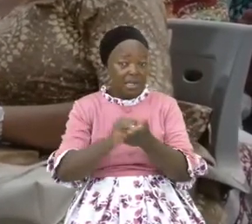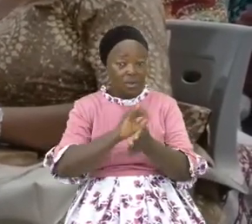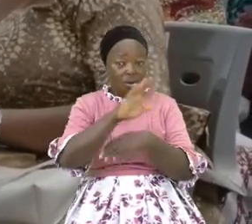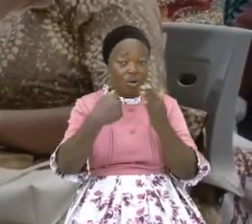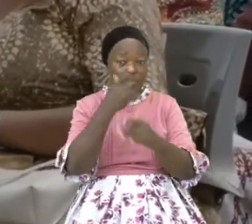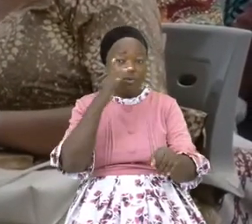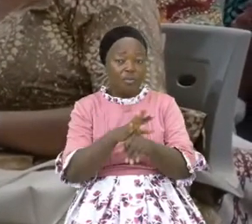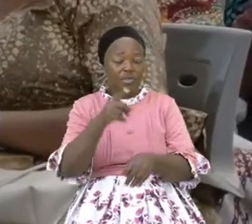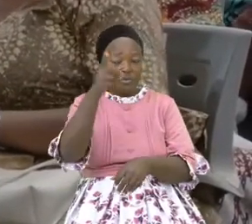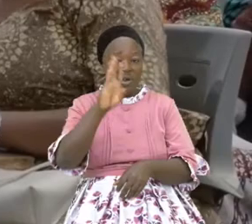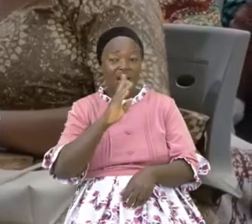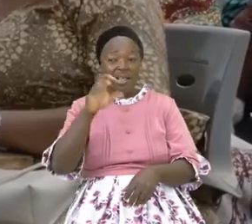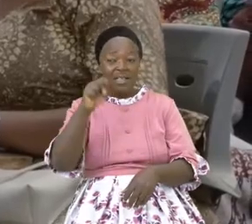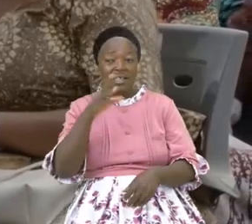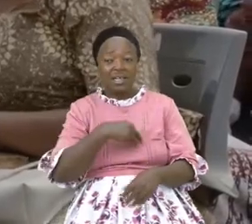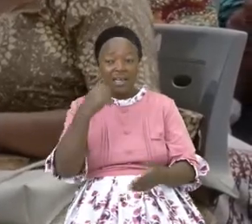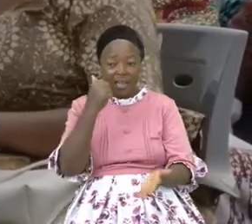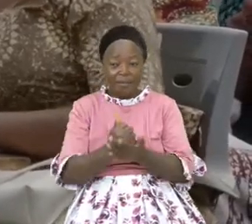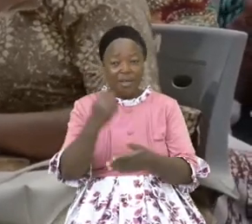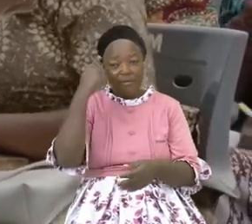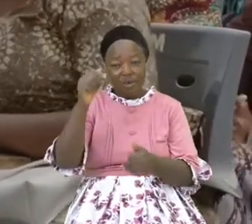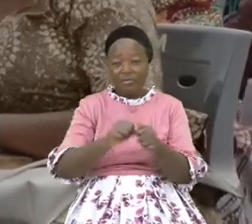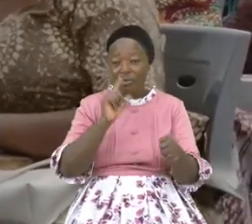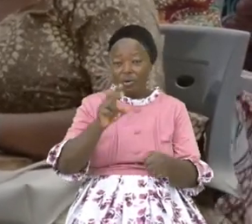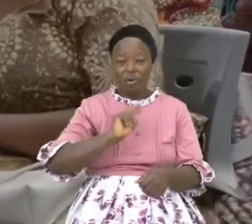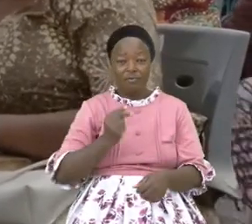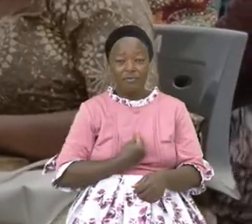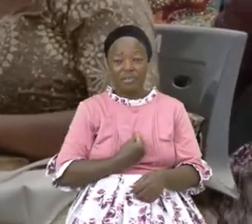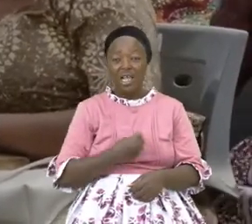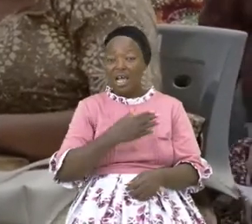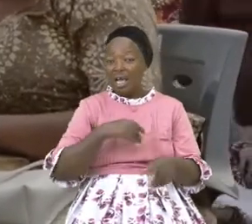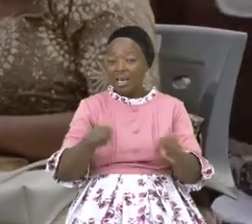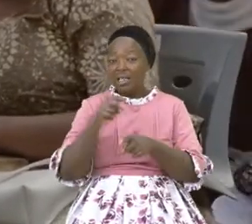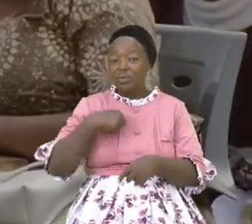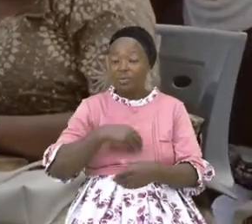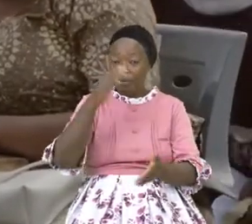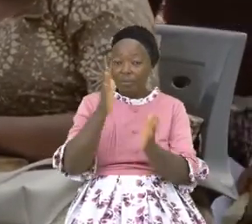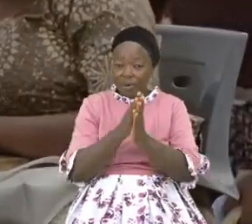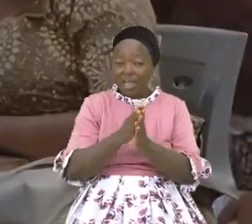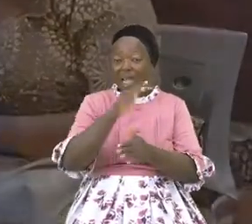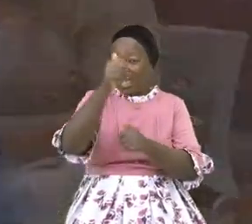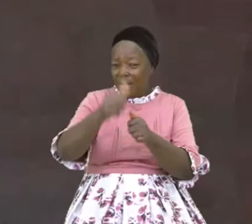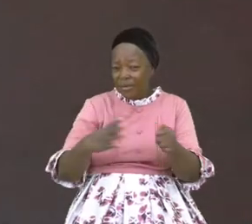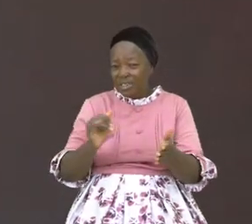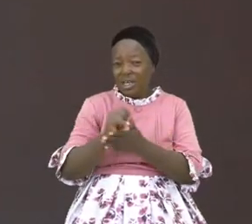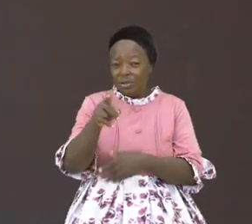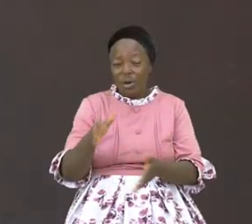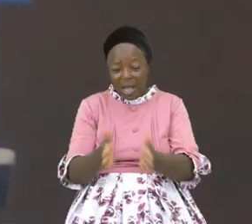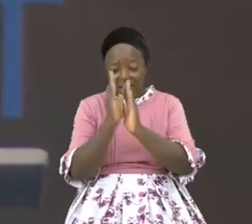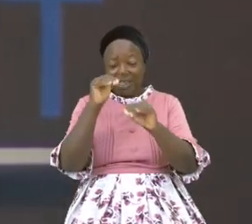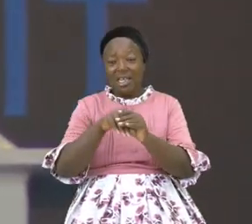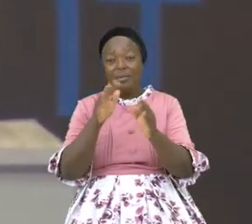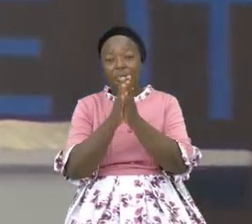promises of God are yes and amen for every one of us, and as we pray, everything you ask in